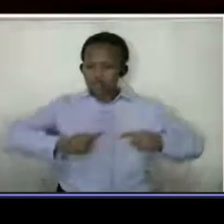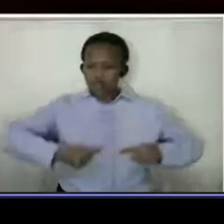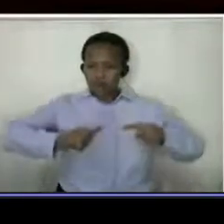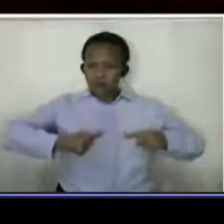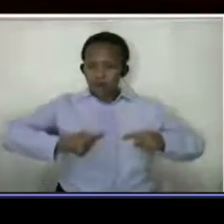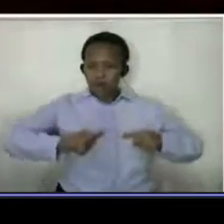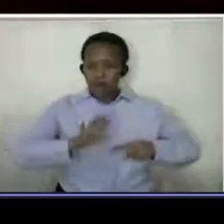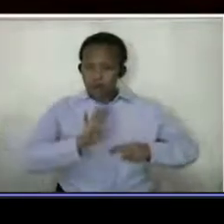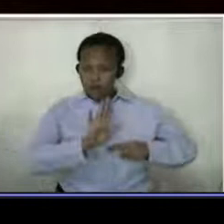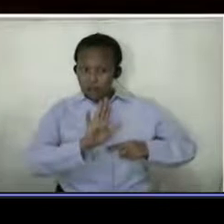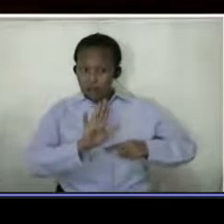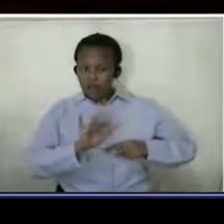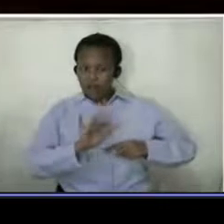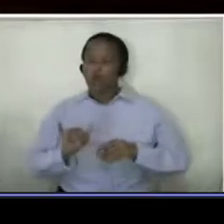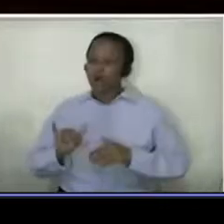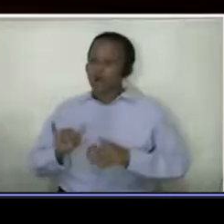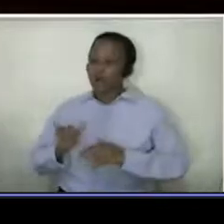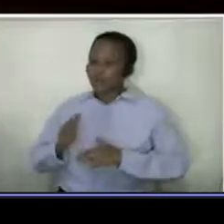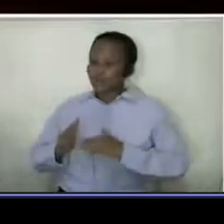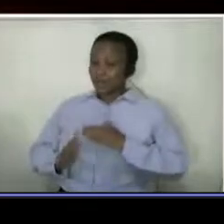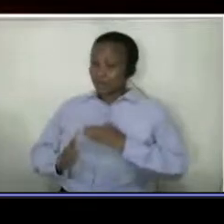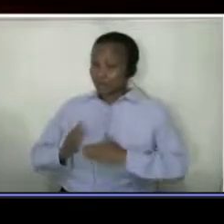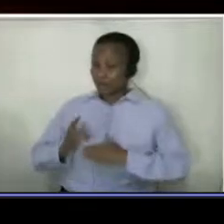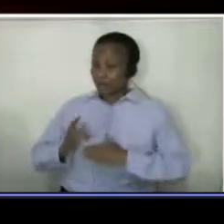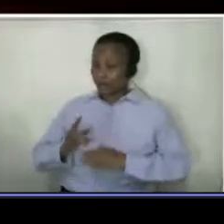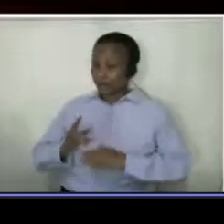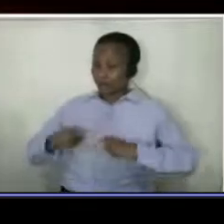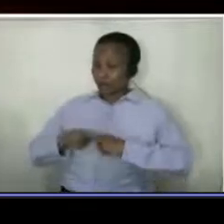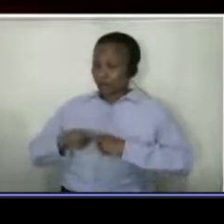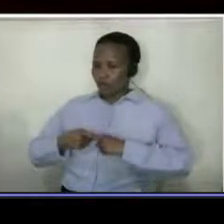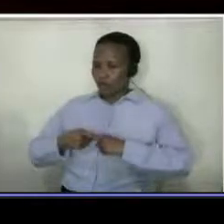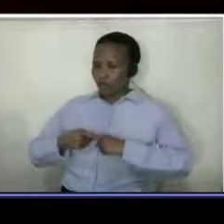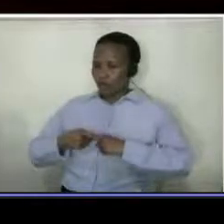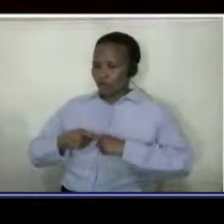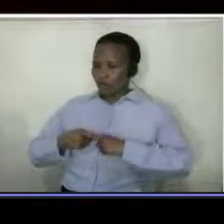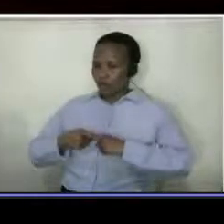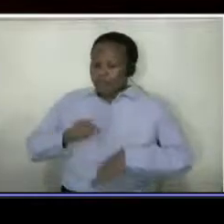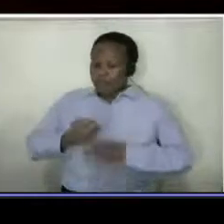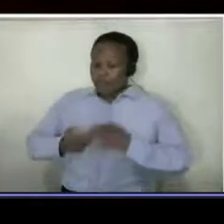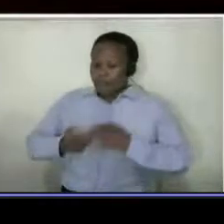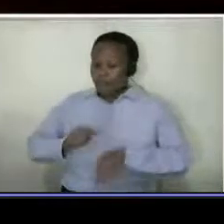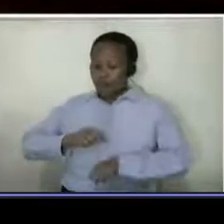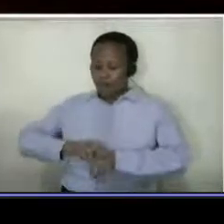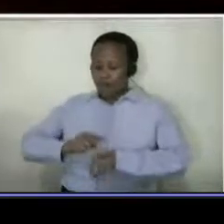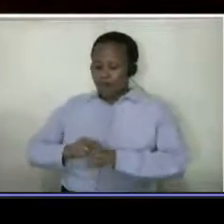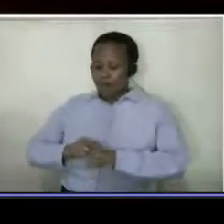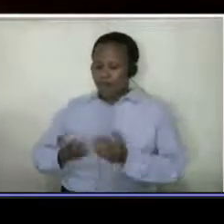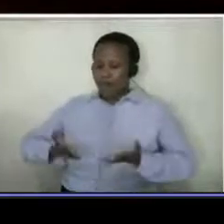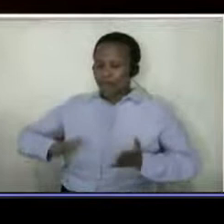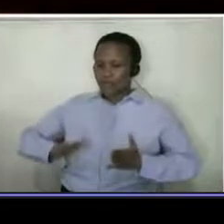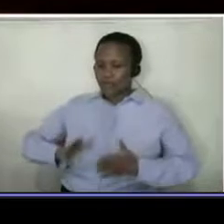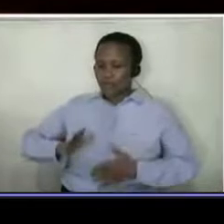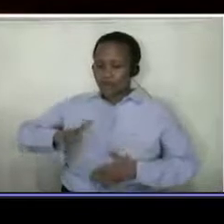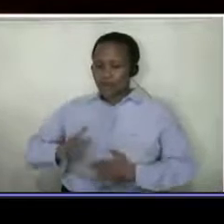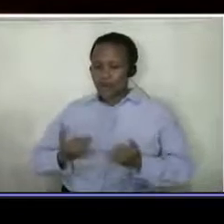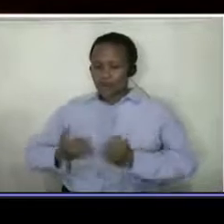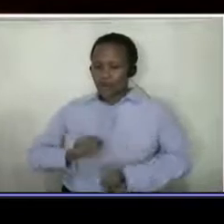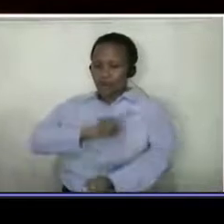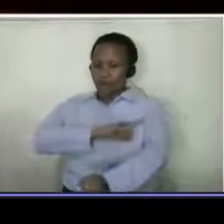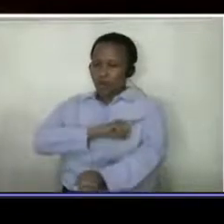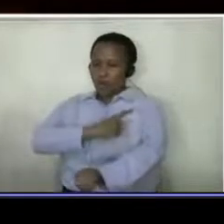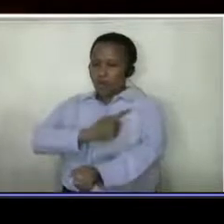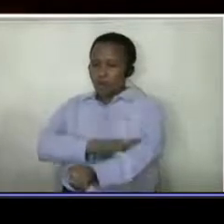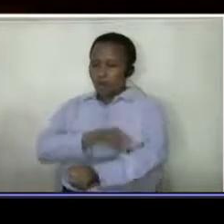then. At that stage, you realize that it is actually more difficult to keep the power than to wage a liberation